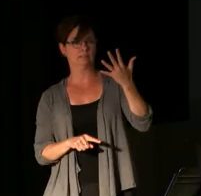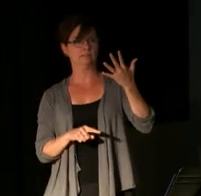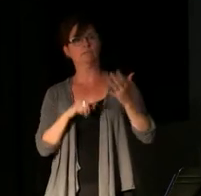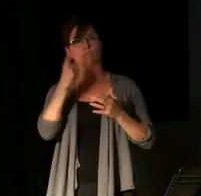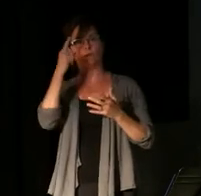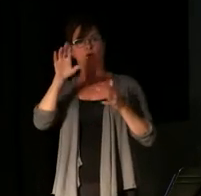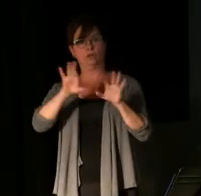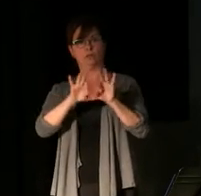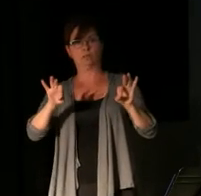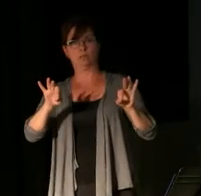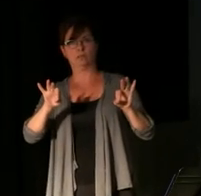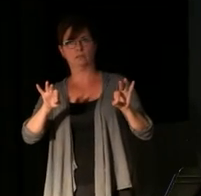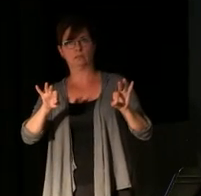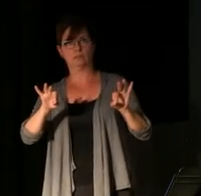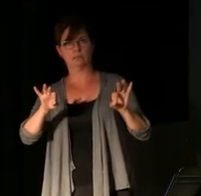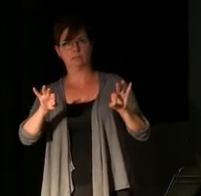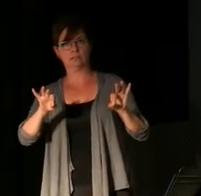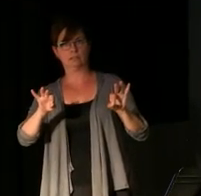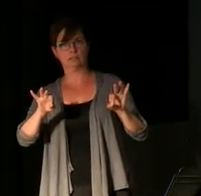degree.